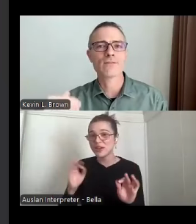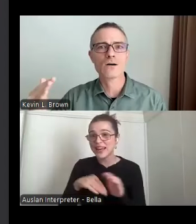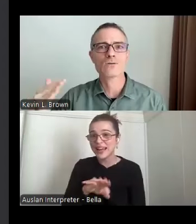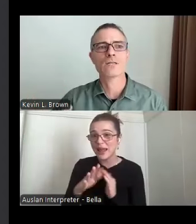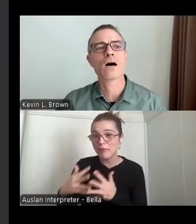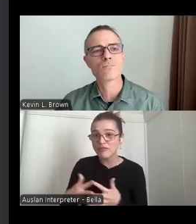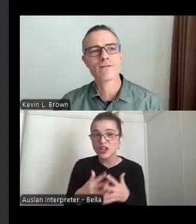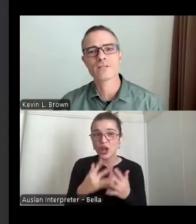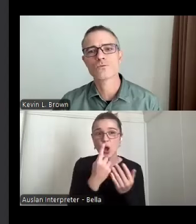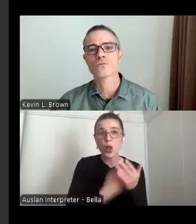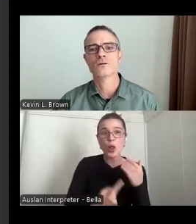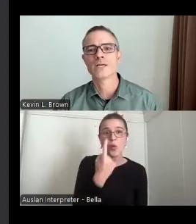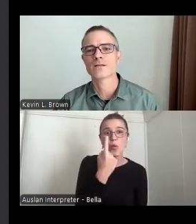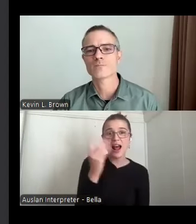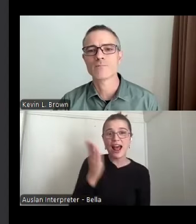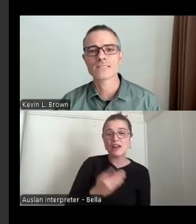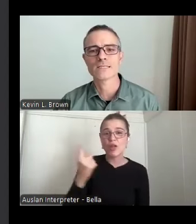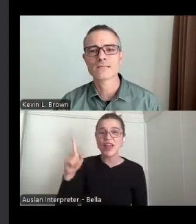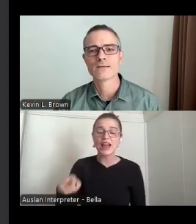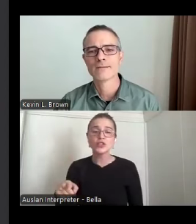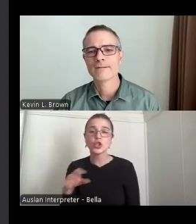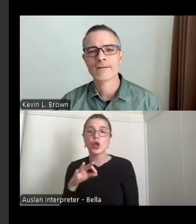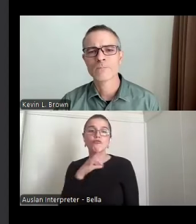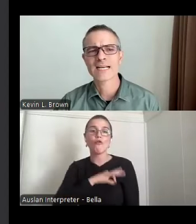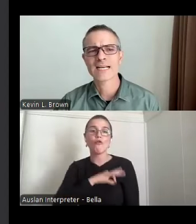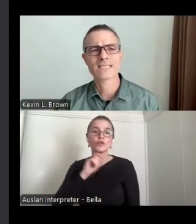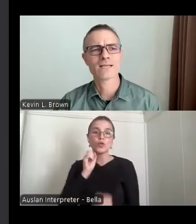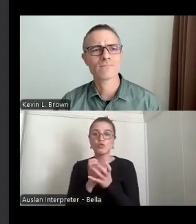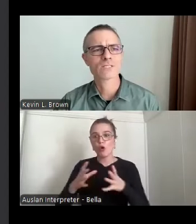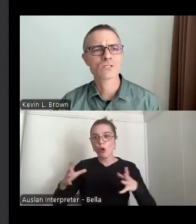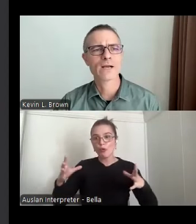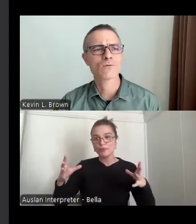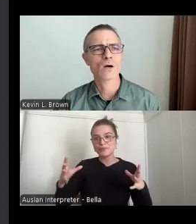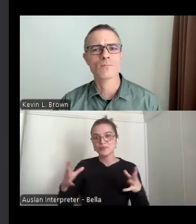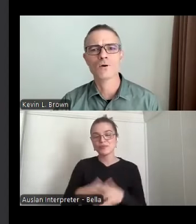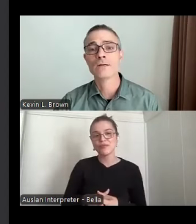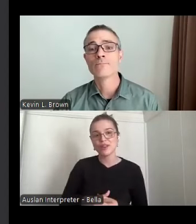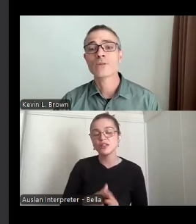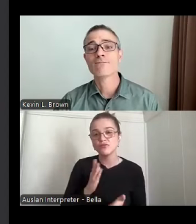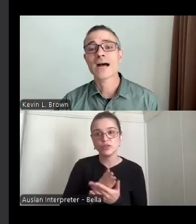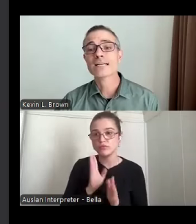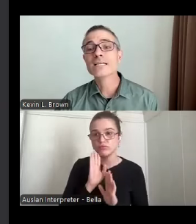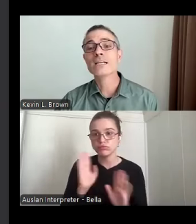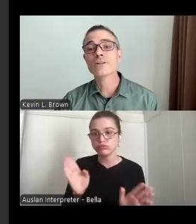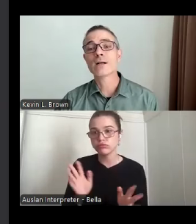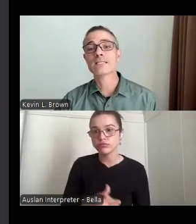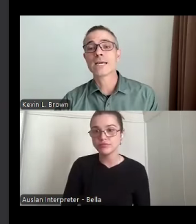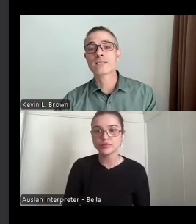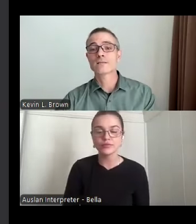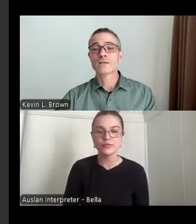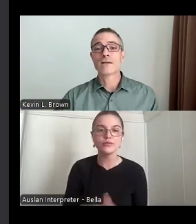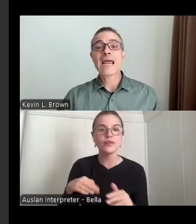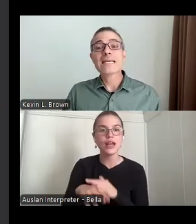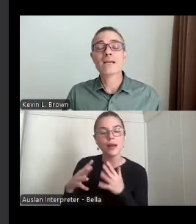in 1,000 nonprofits will grow beyond a small business. That's it. It's quite remarkable. In fact, even in the United